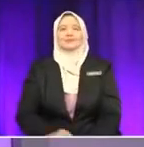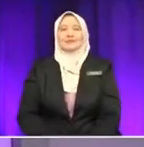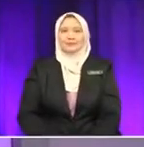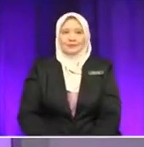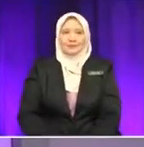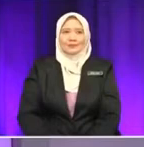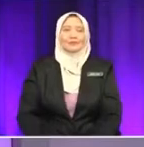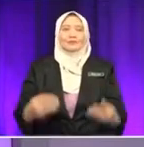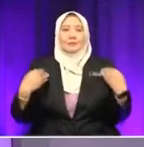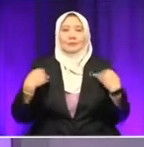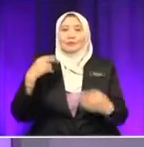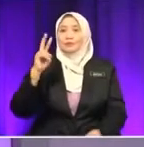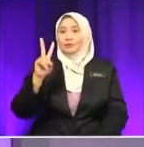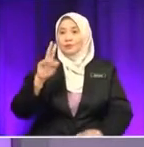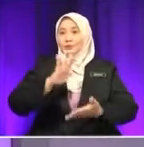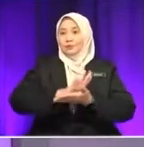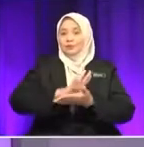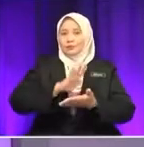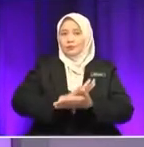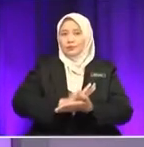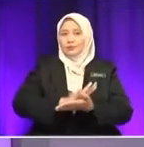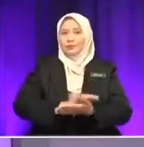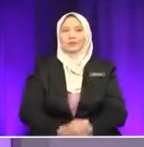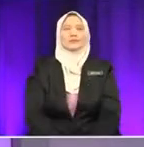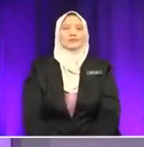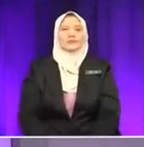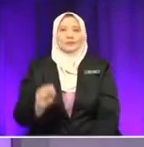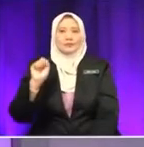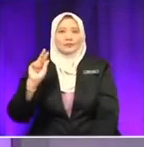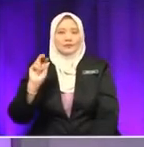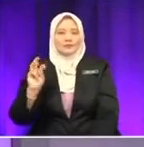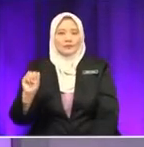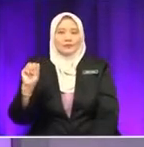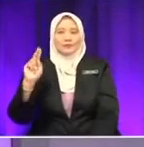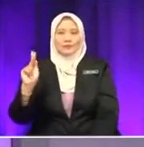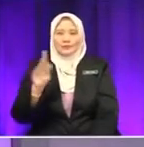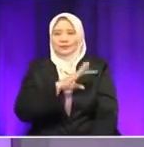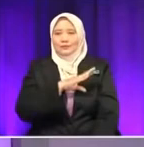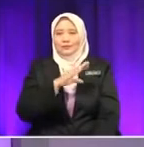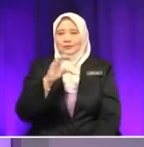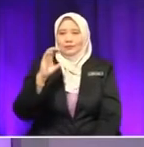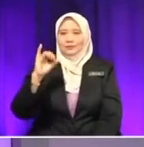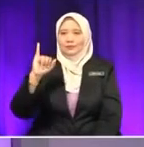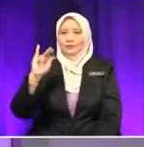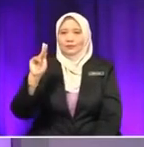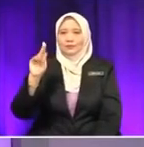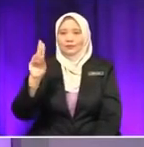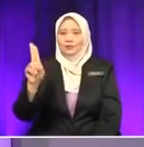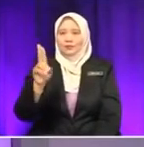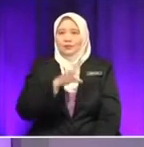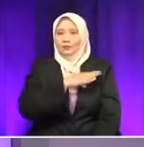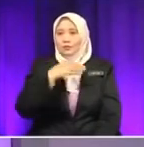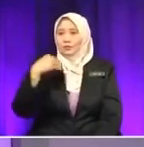between two schools, from SMK Cikgu Dua Guamusang Kelantan and from SMK Bandar Mas Kota Tinggi Johor. Wow, so we have, it's